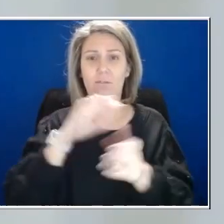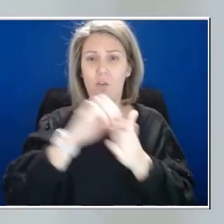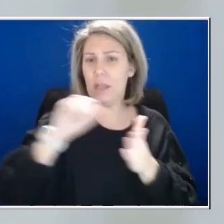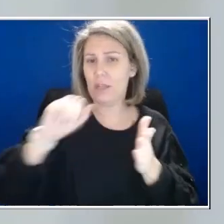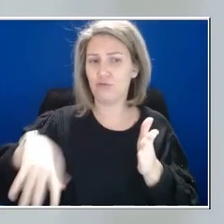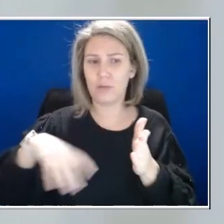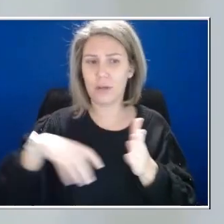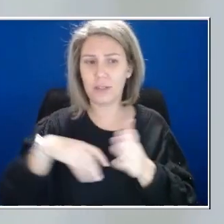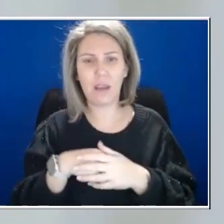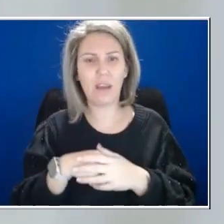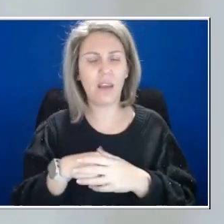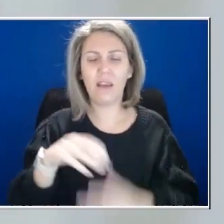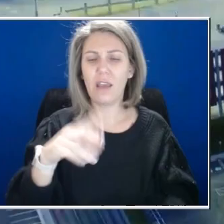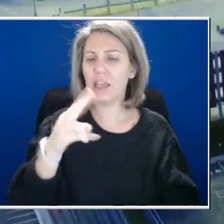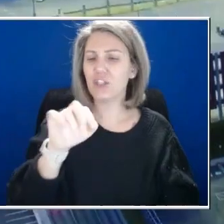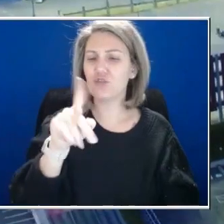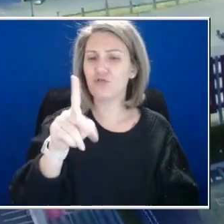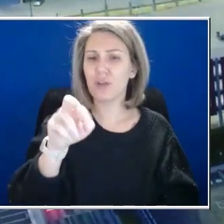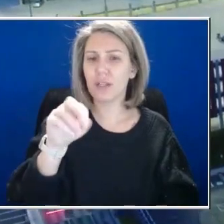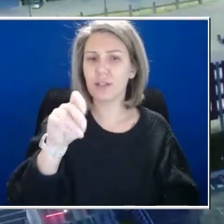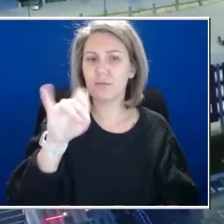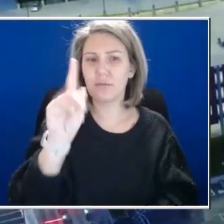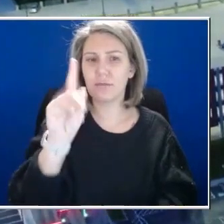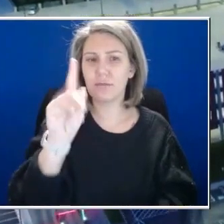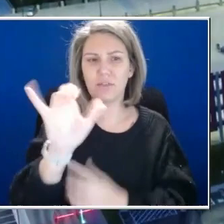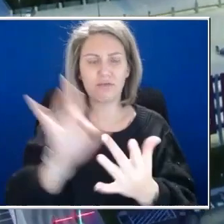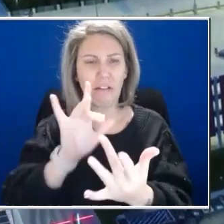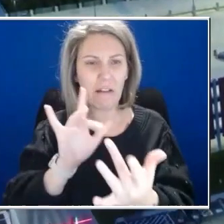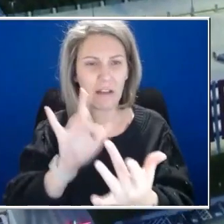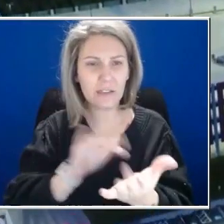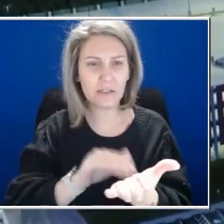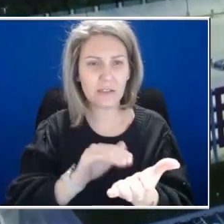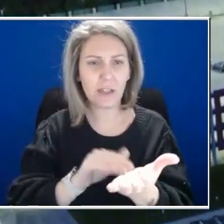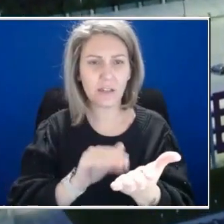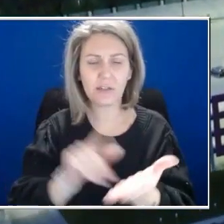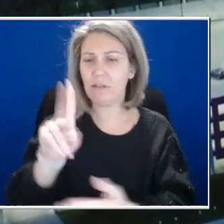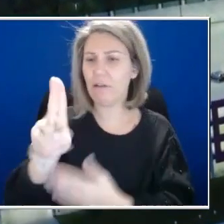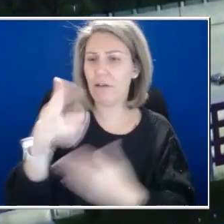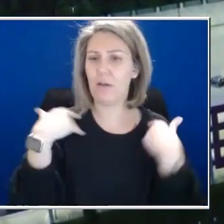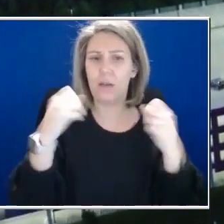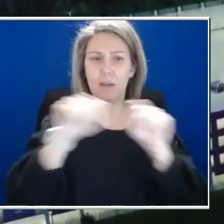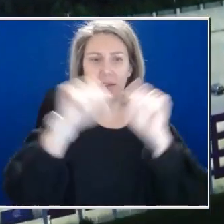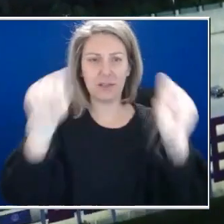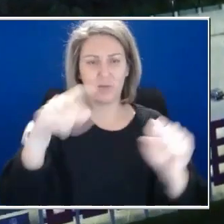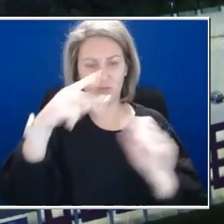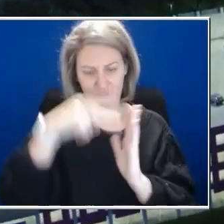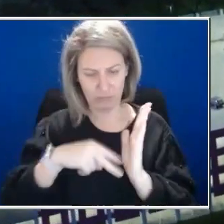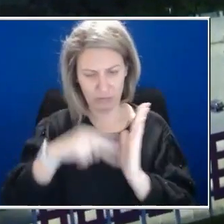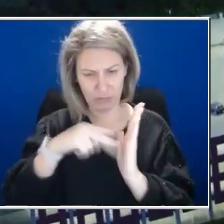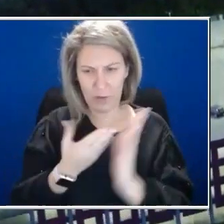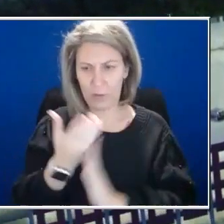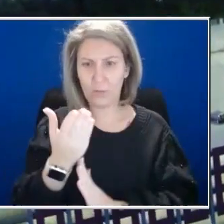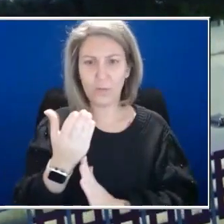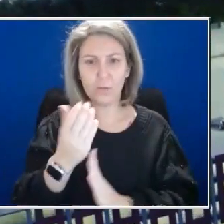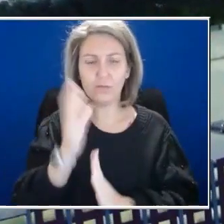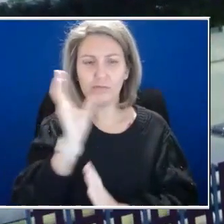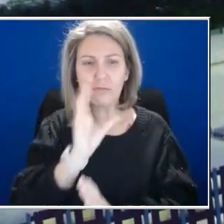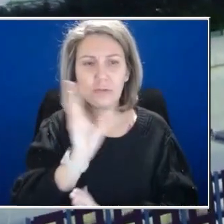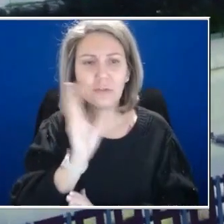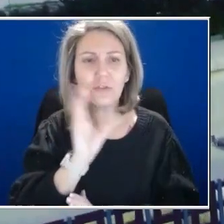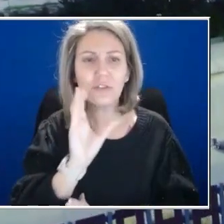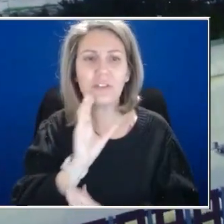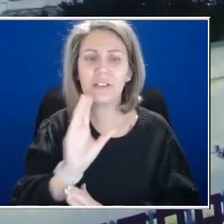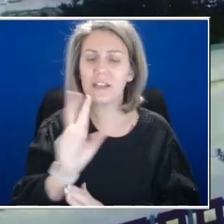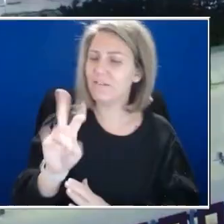the reins, reaching out to a doctor at the University of Kansas Health System that she'd read about through her various searches, vascular and